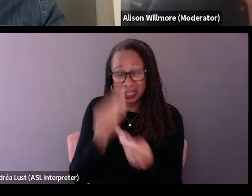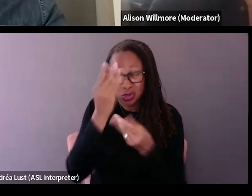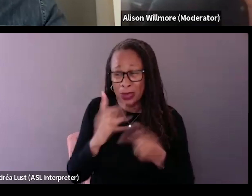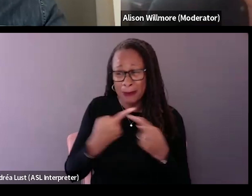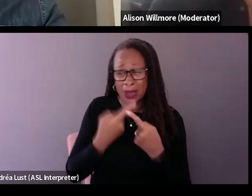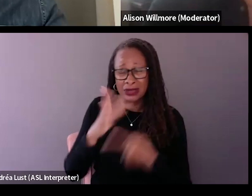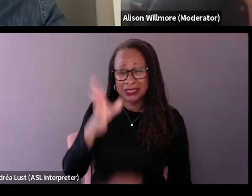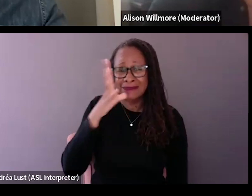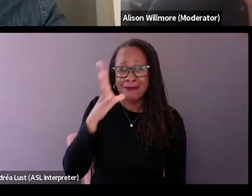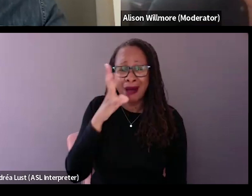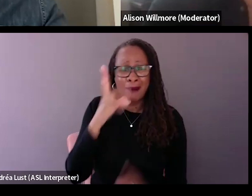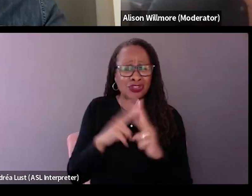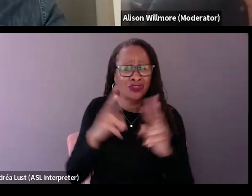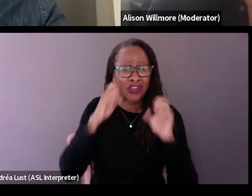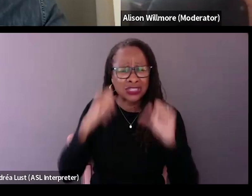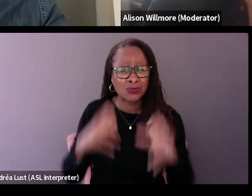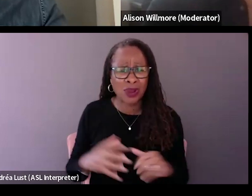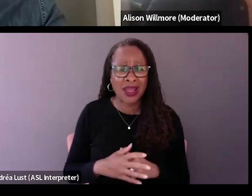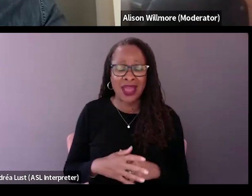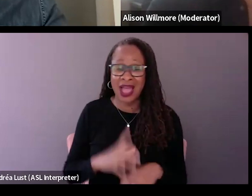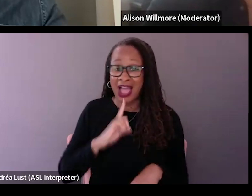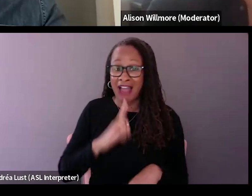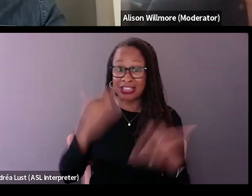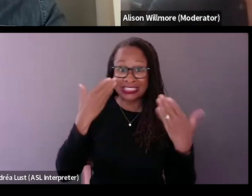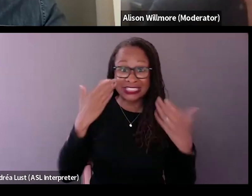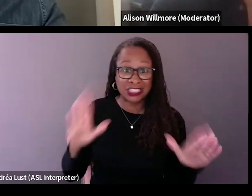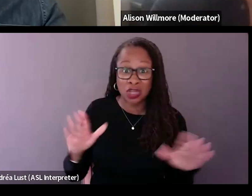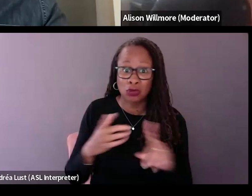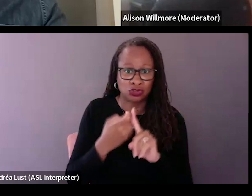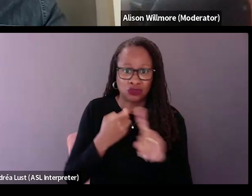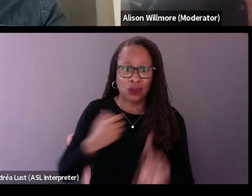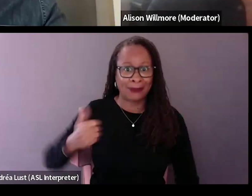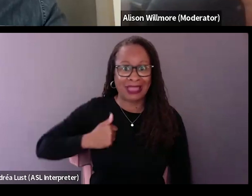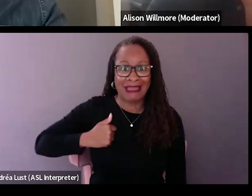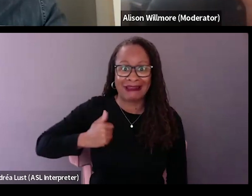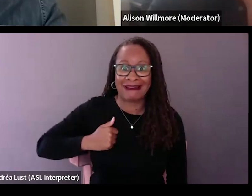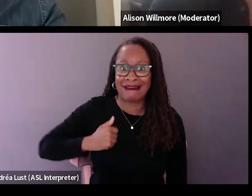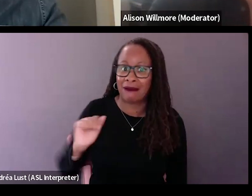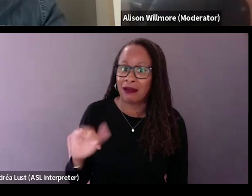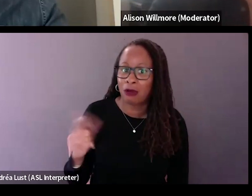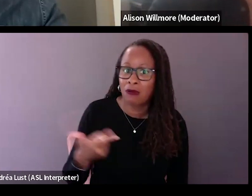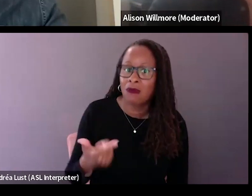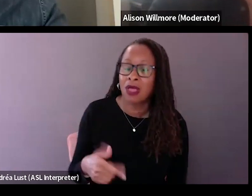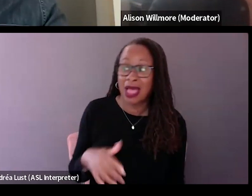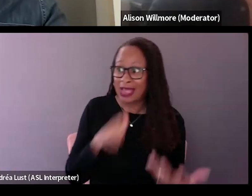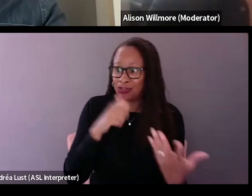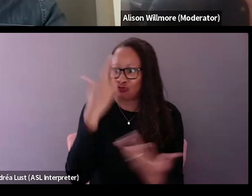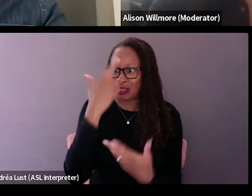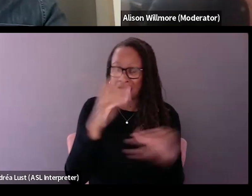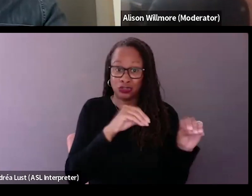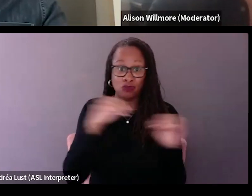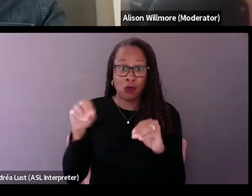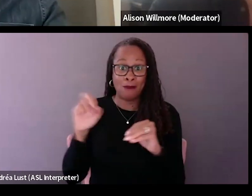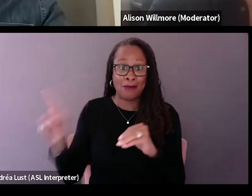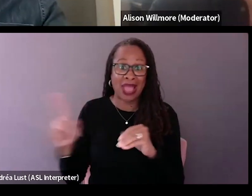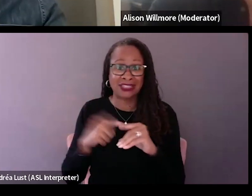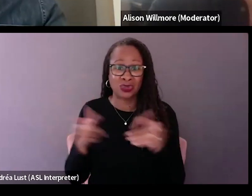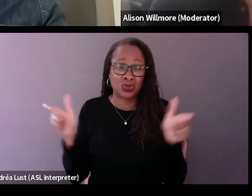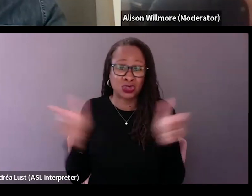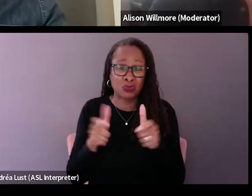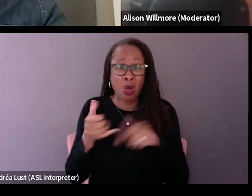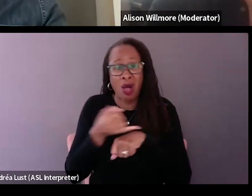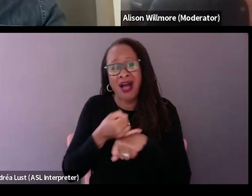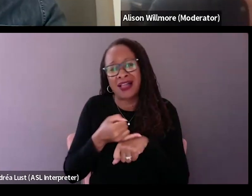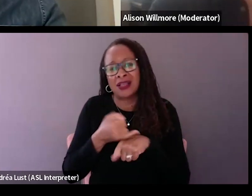incredibly surprising. I didn't even know she was Canadian, much less that she had moved back to this small